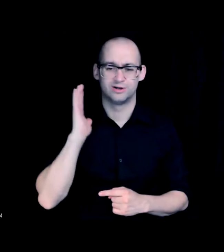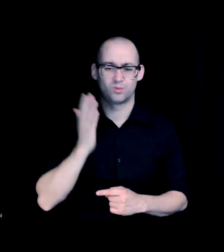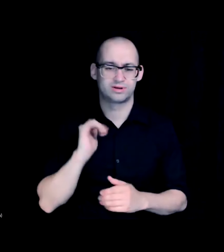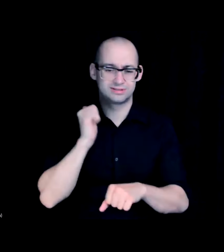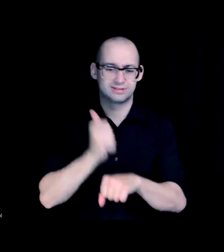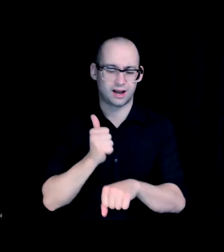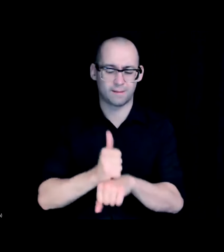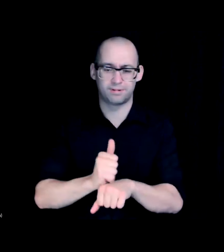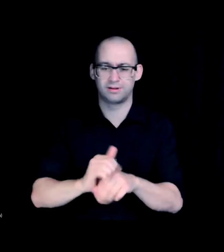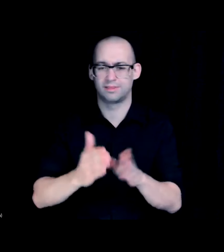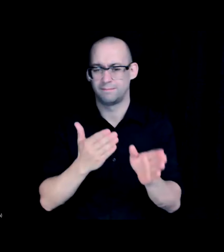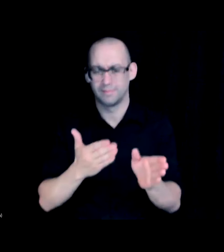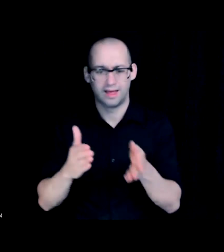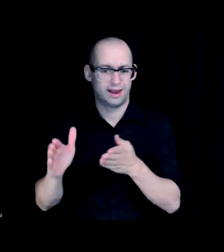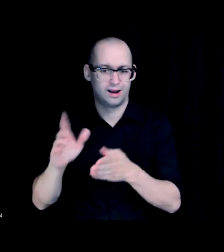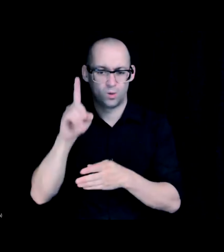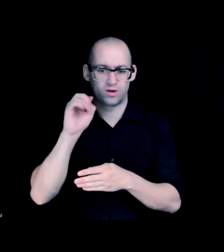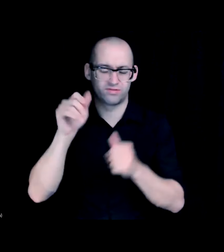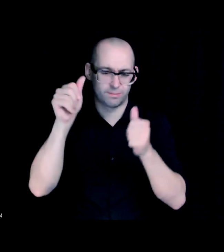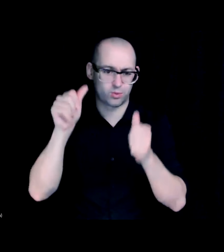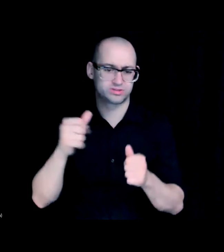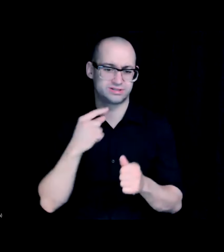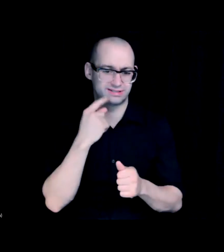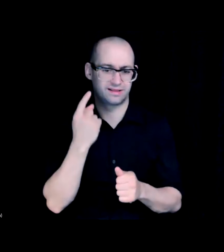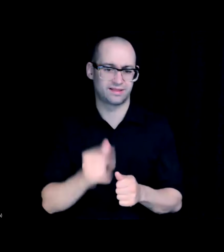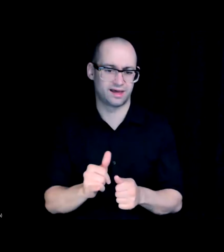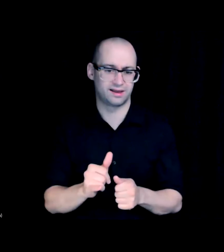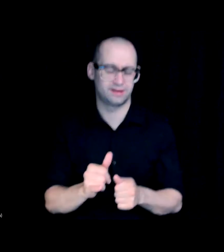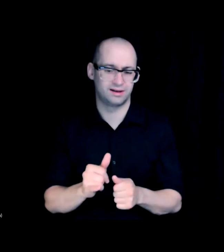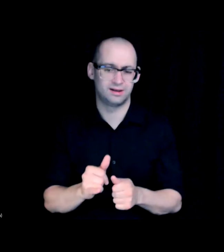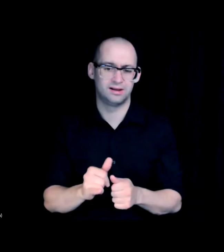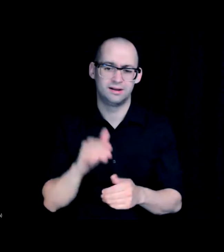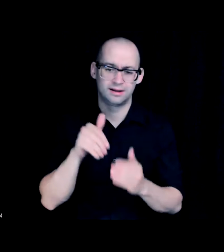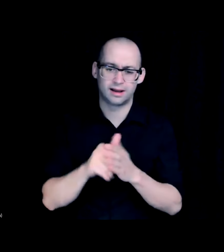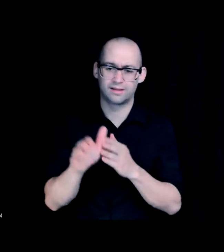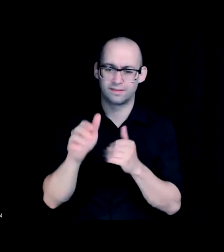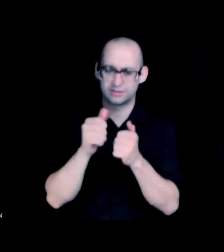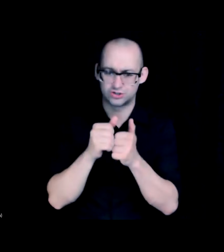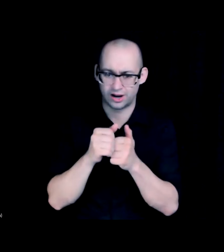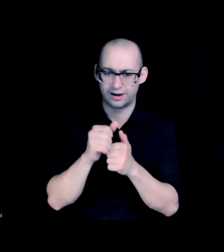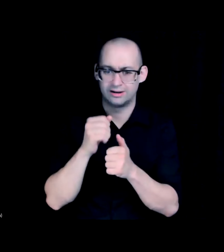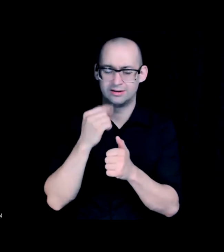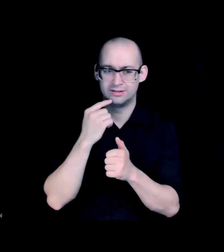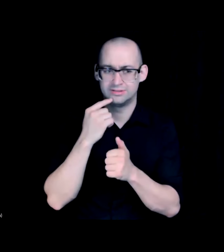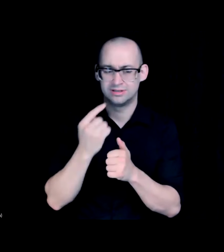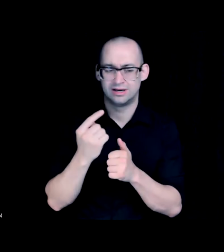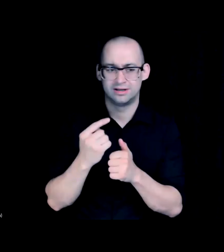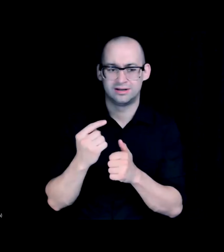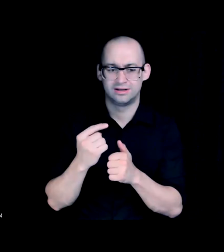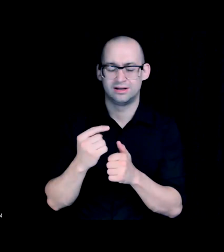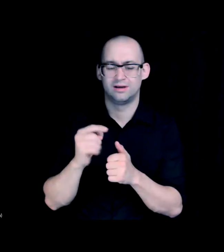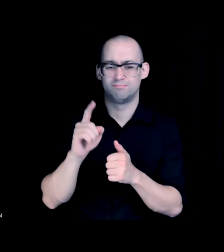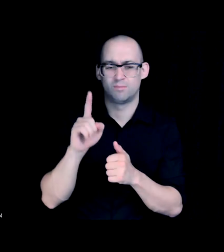together, that, as I think one of the posters said in the chat, that there's still a number of